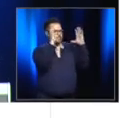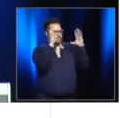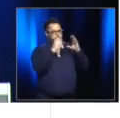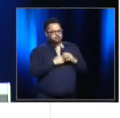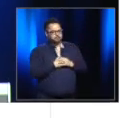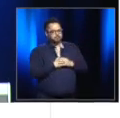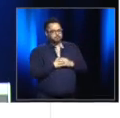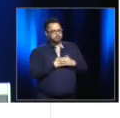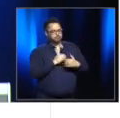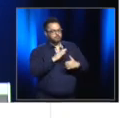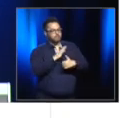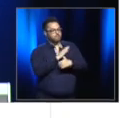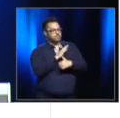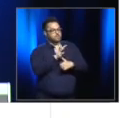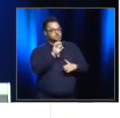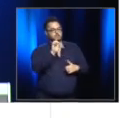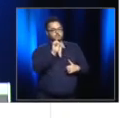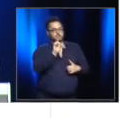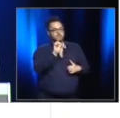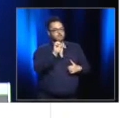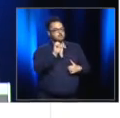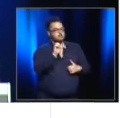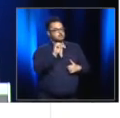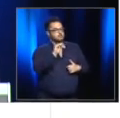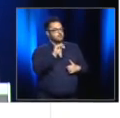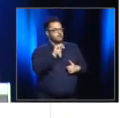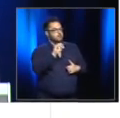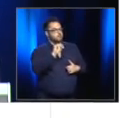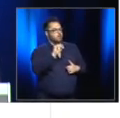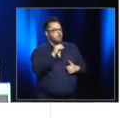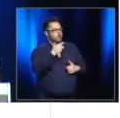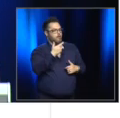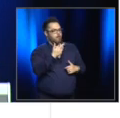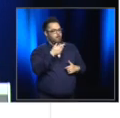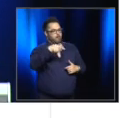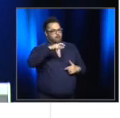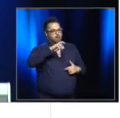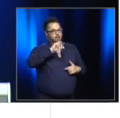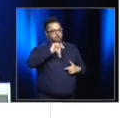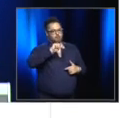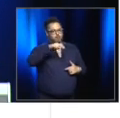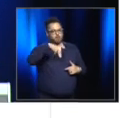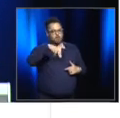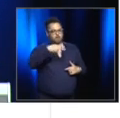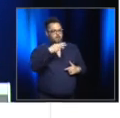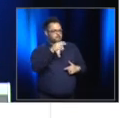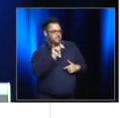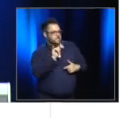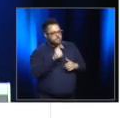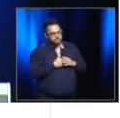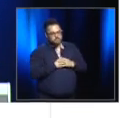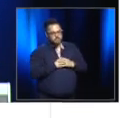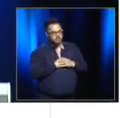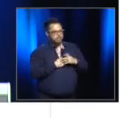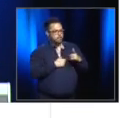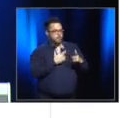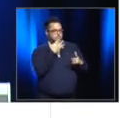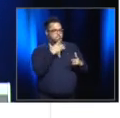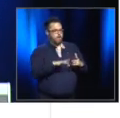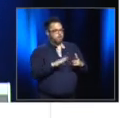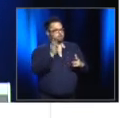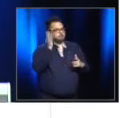the first thing was demography. Now, we were lucky that the early biologists at Macquarie Island in the 50s and